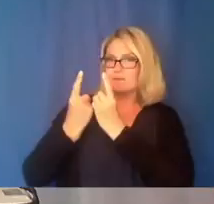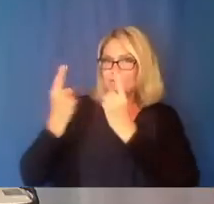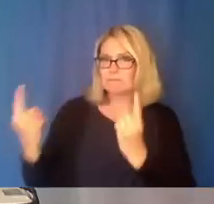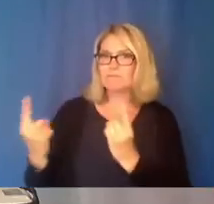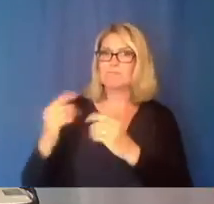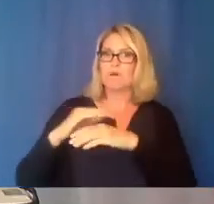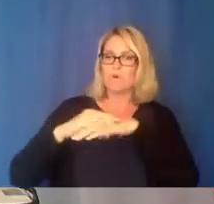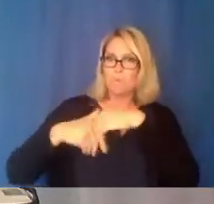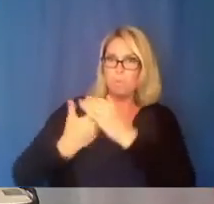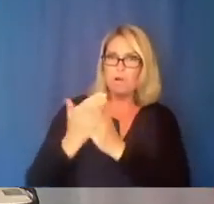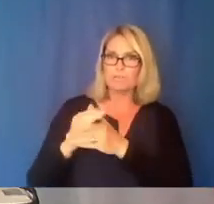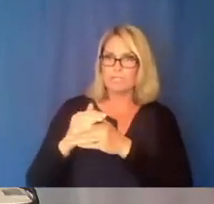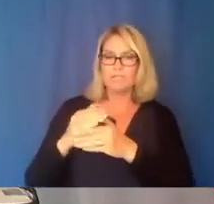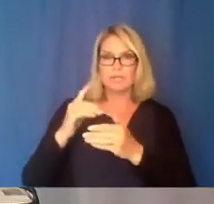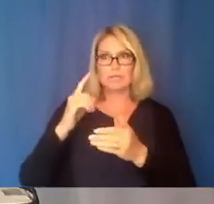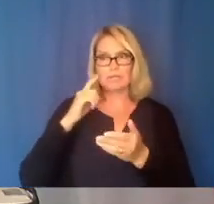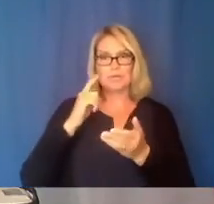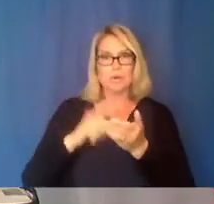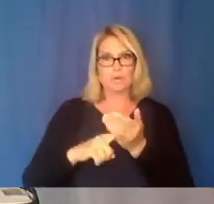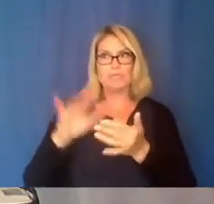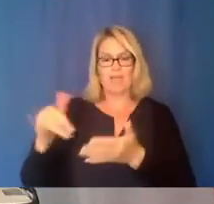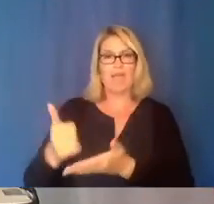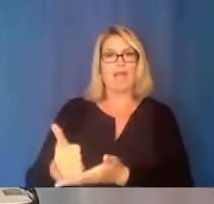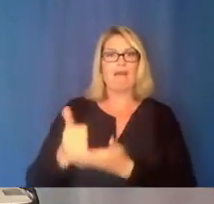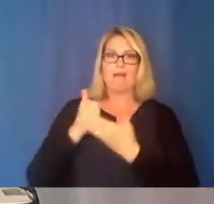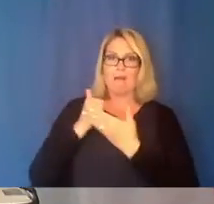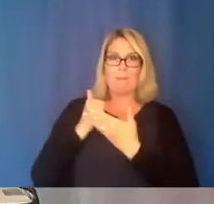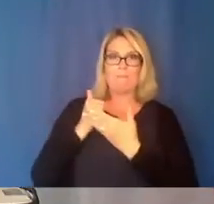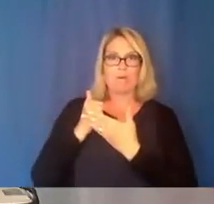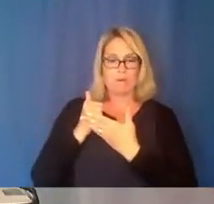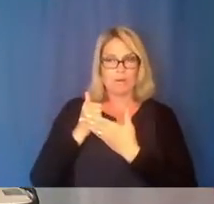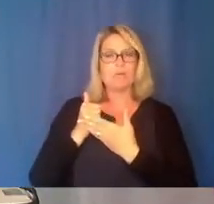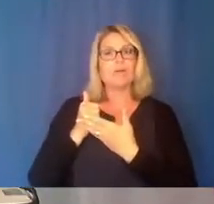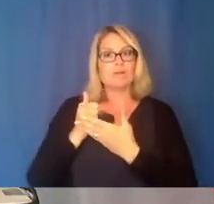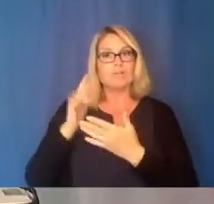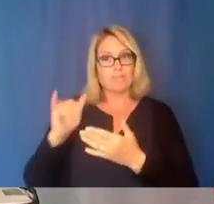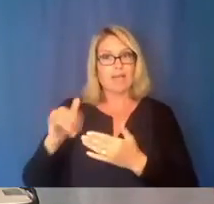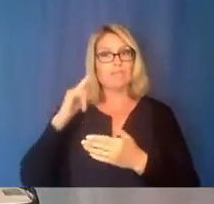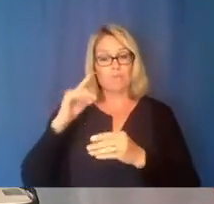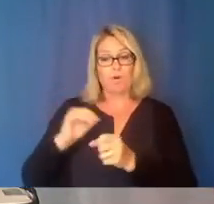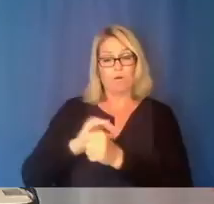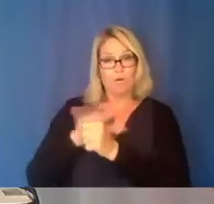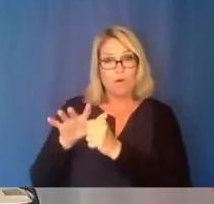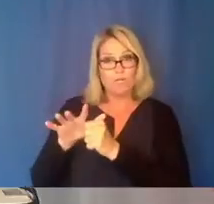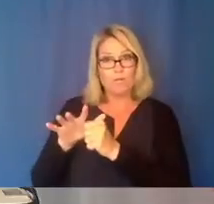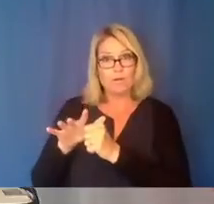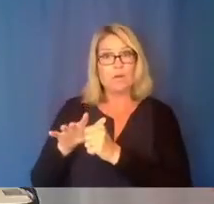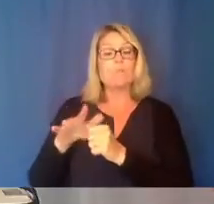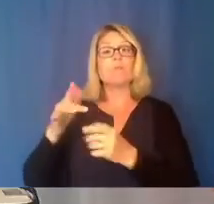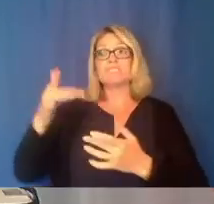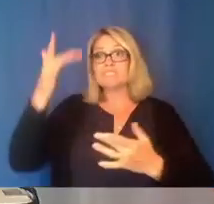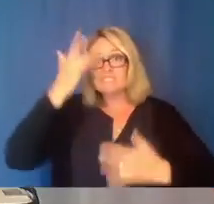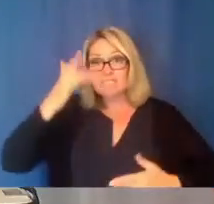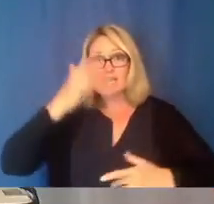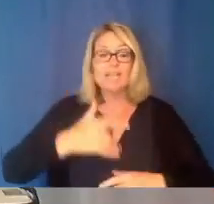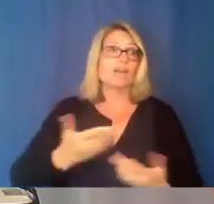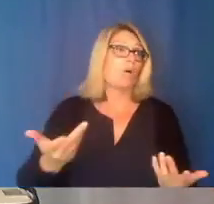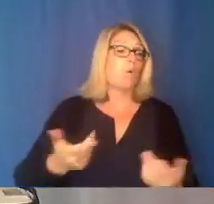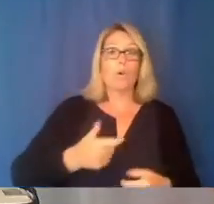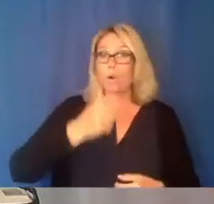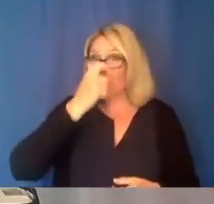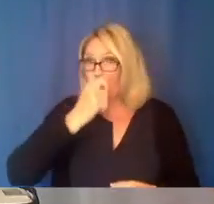been following have helped limit the spread of not just COVID in this province, but of influenza, of cold,